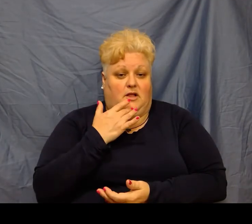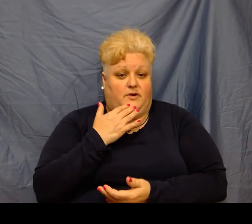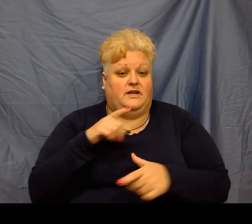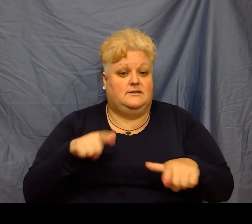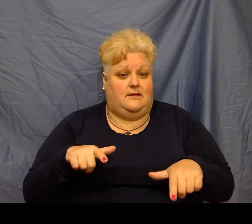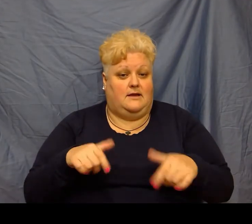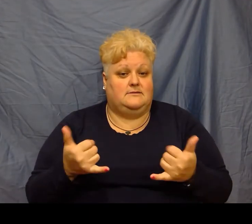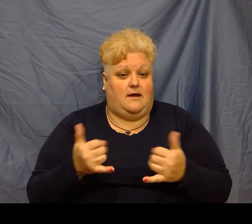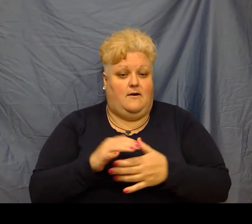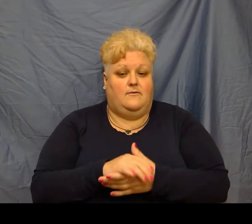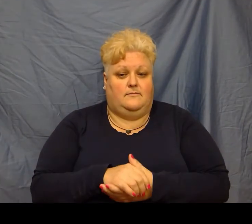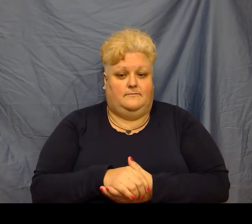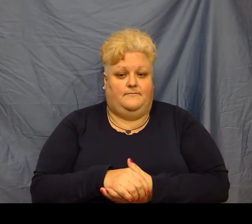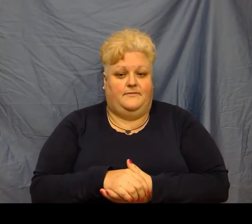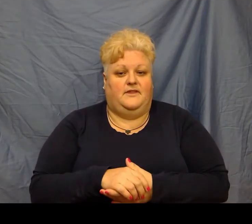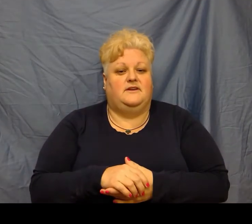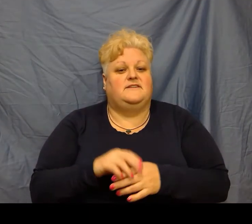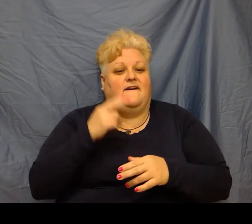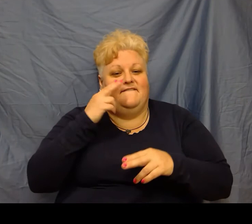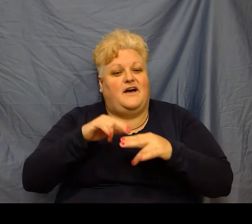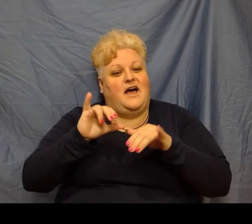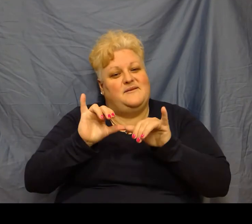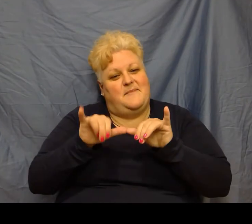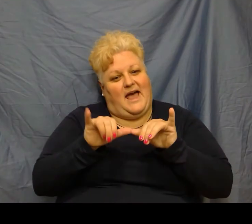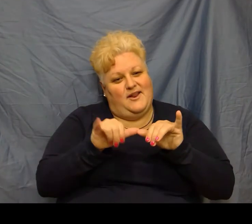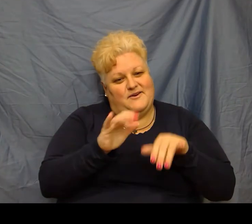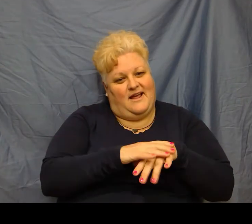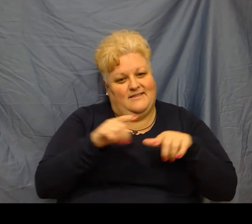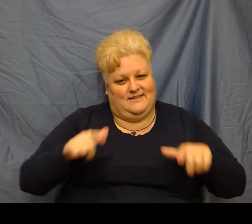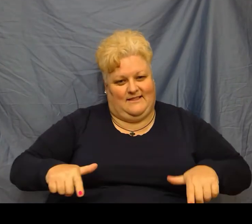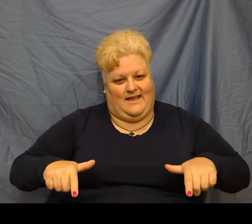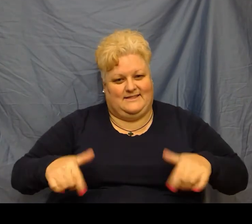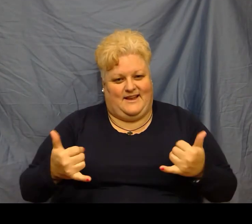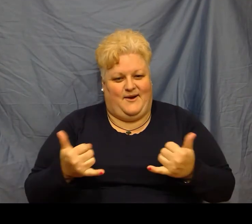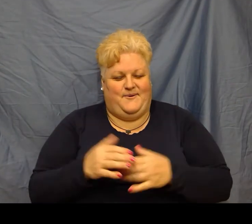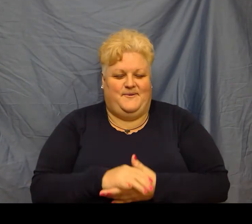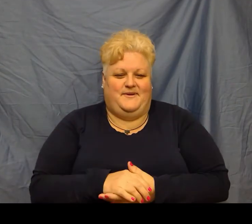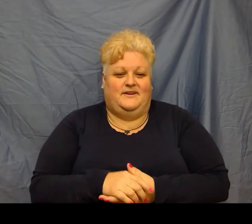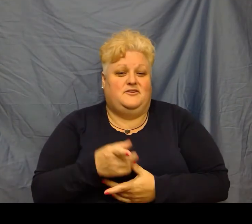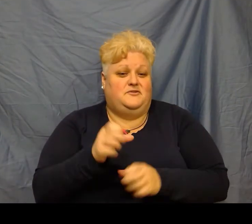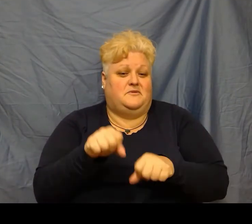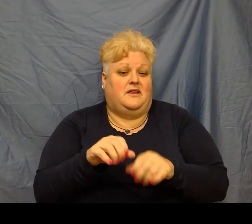his legs. So I made a fun little pattern on his legs, which you guys can do.